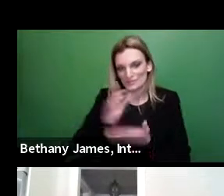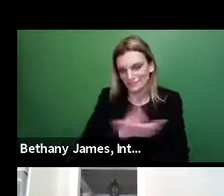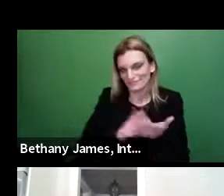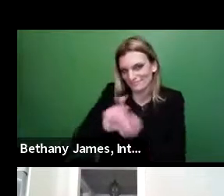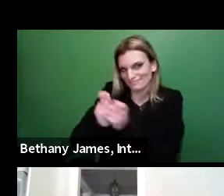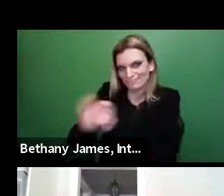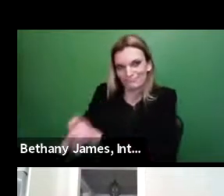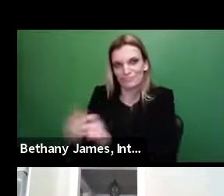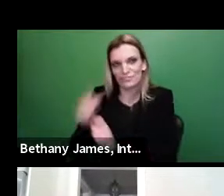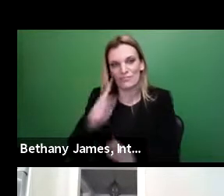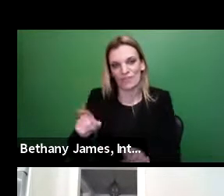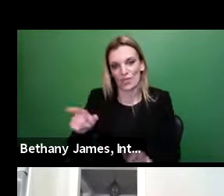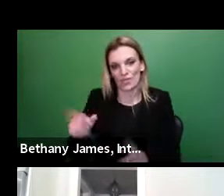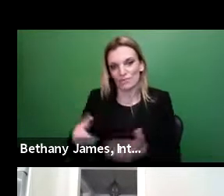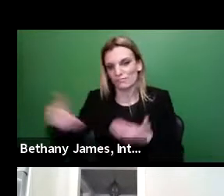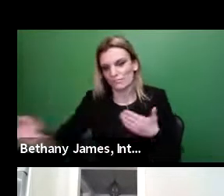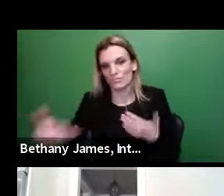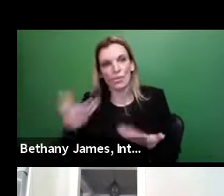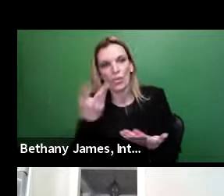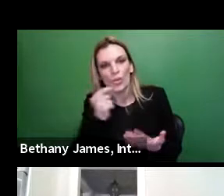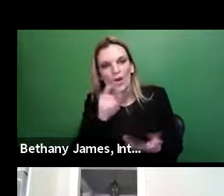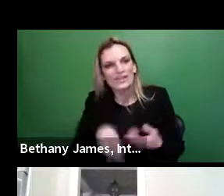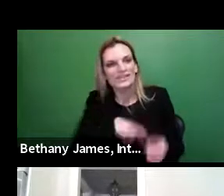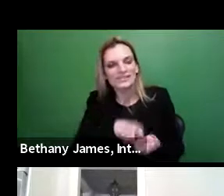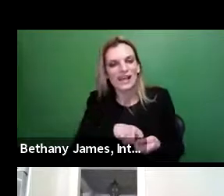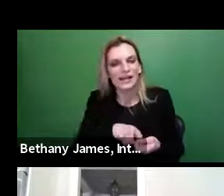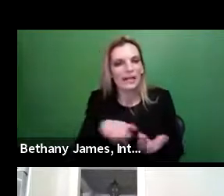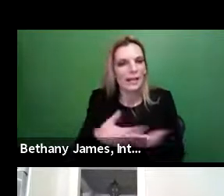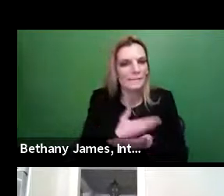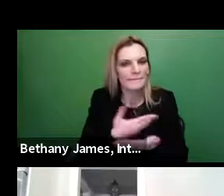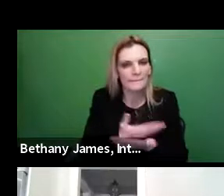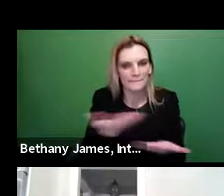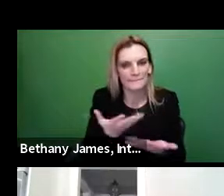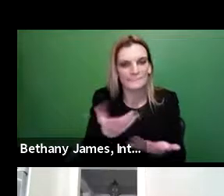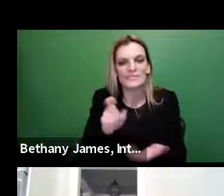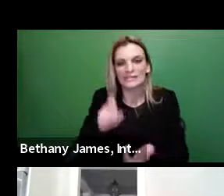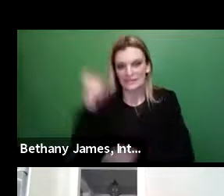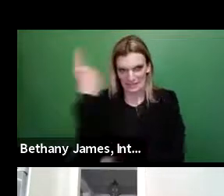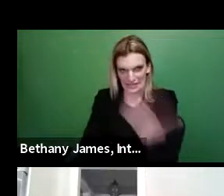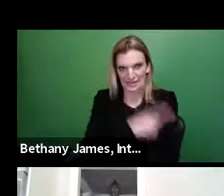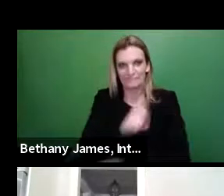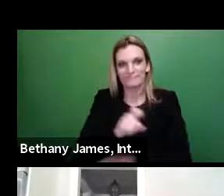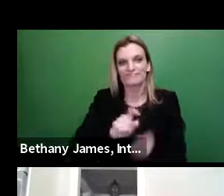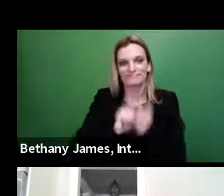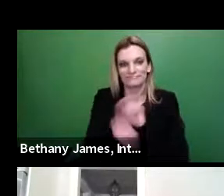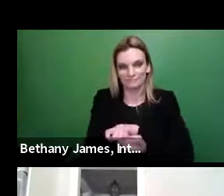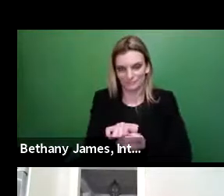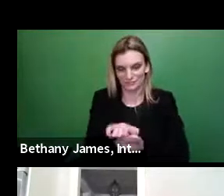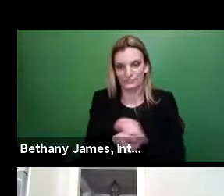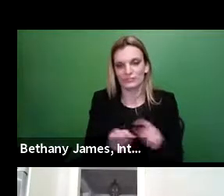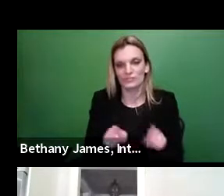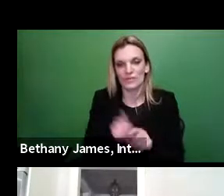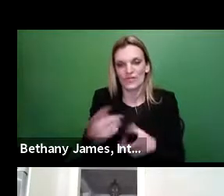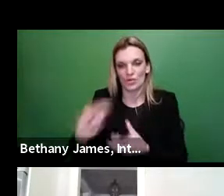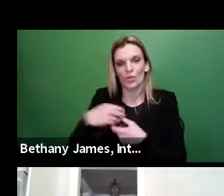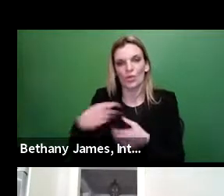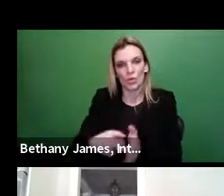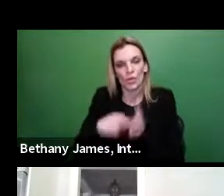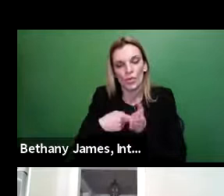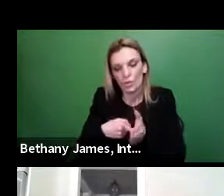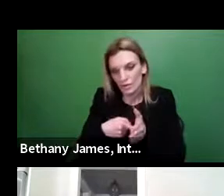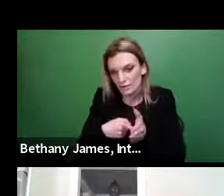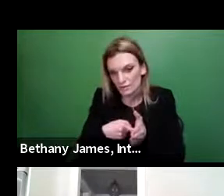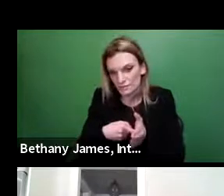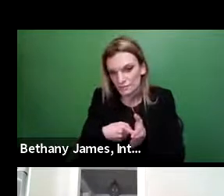the updates that we'll have to do is an update of the dates, and also to include a requirement that the grantee